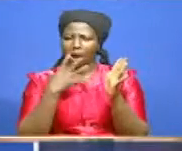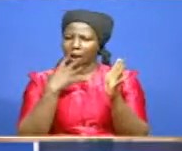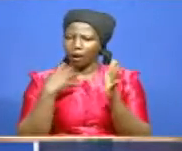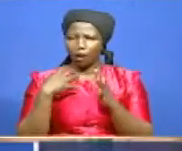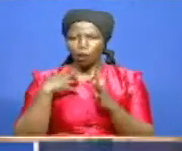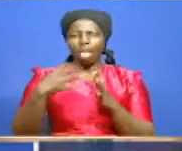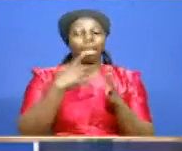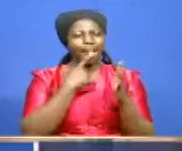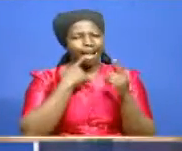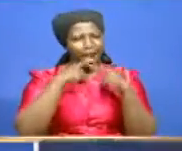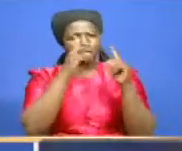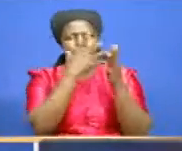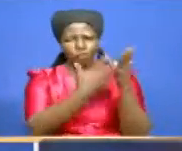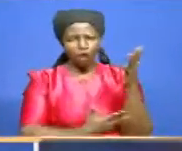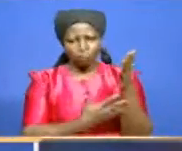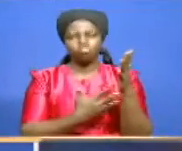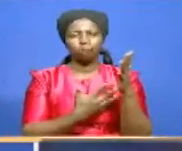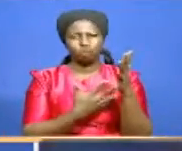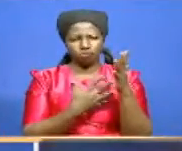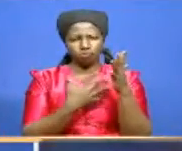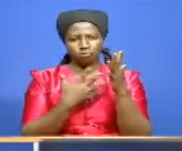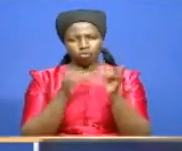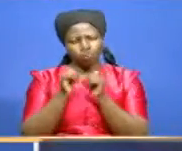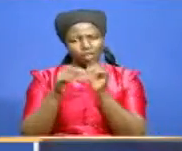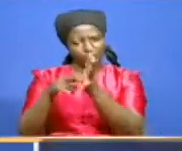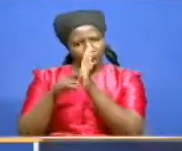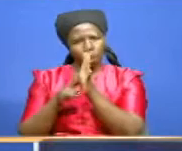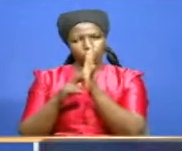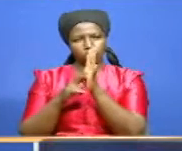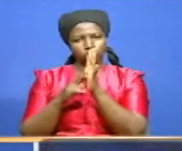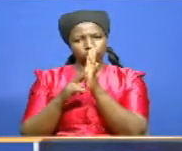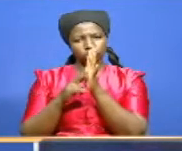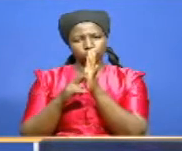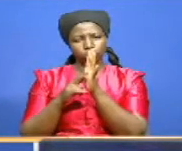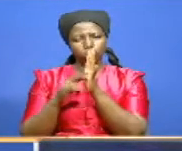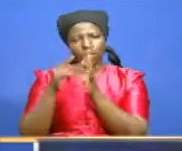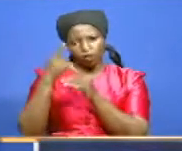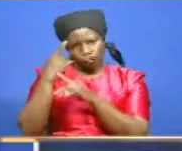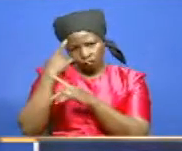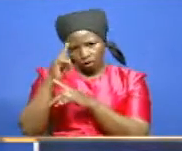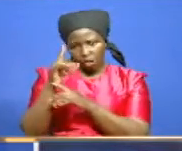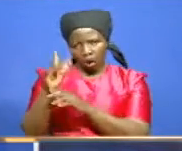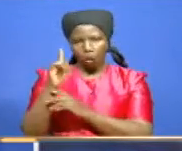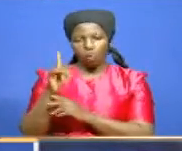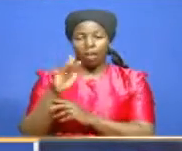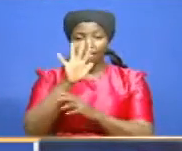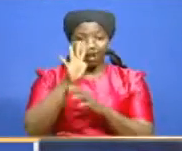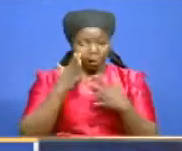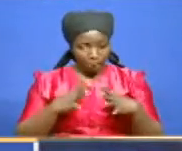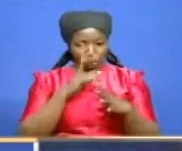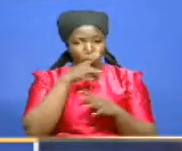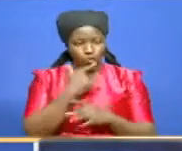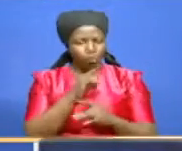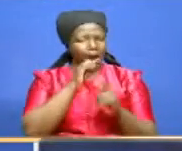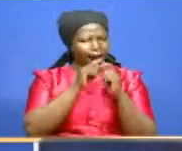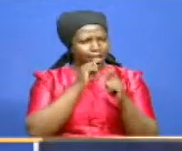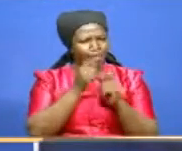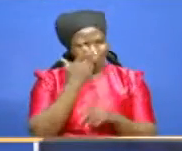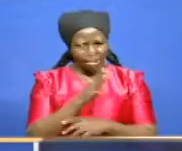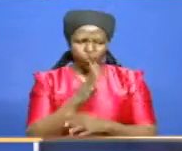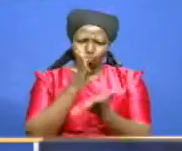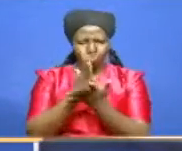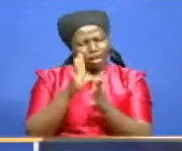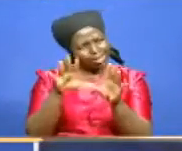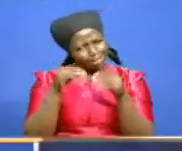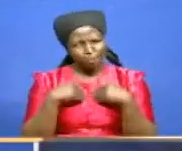forms as required by law. 5 of those who have been interviewed have admitted